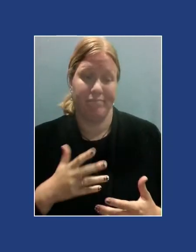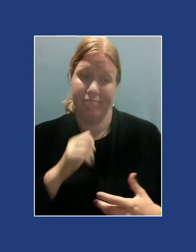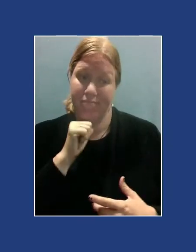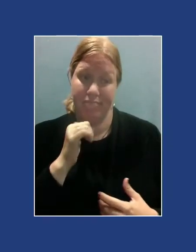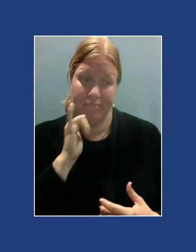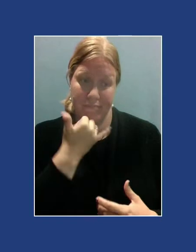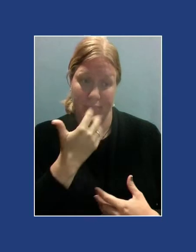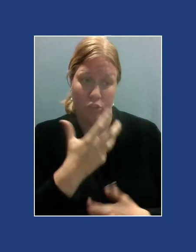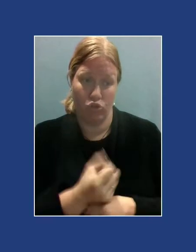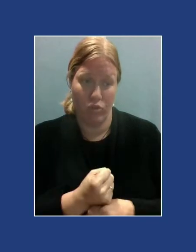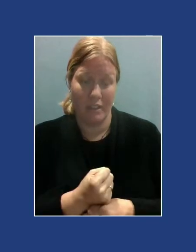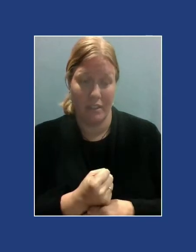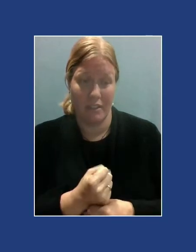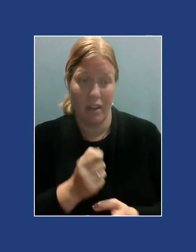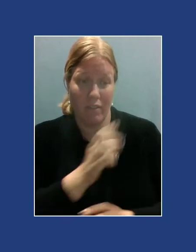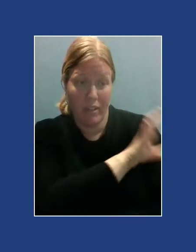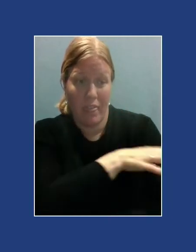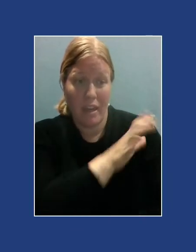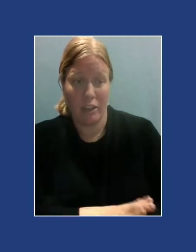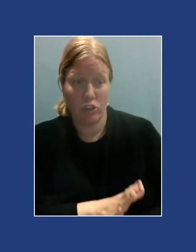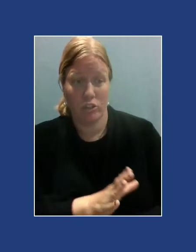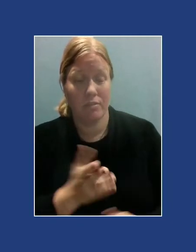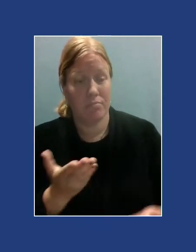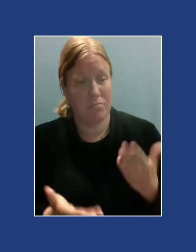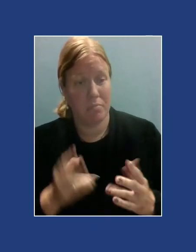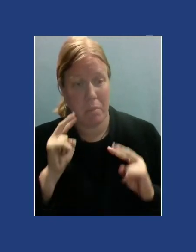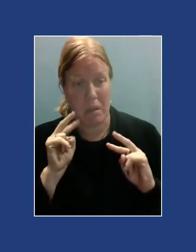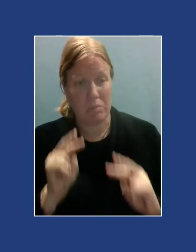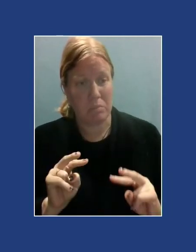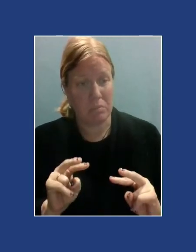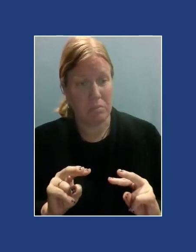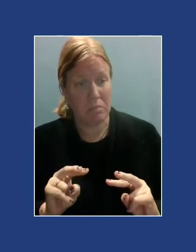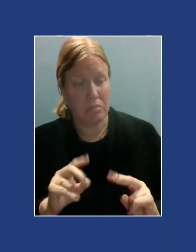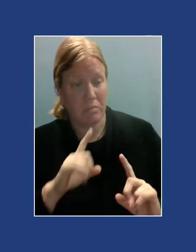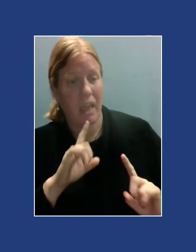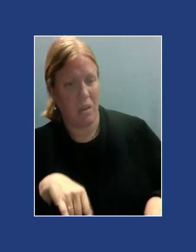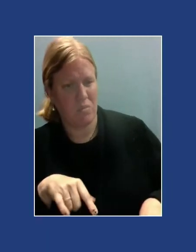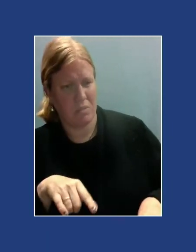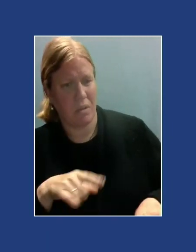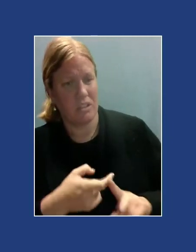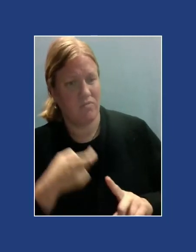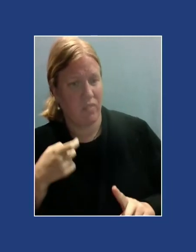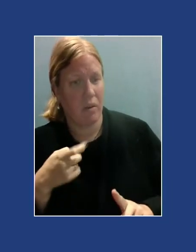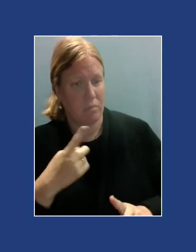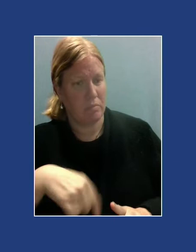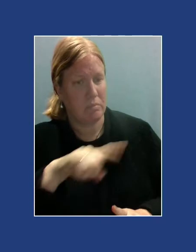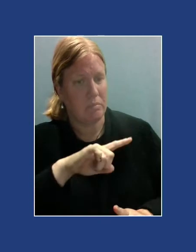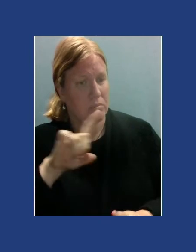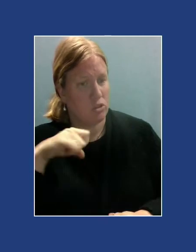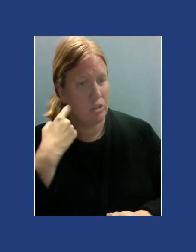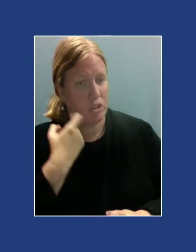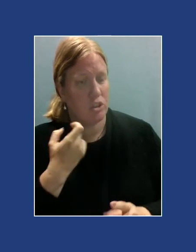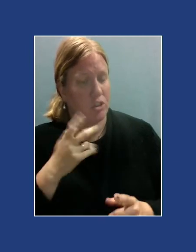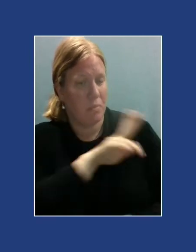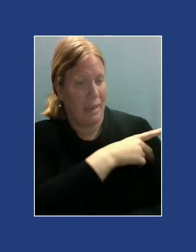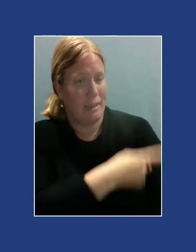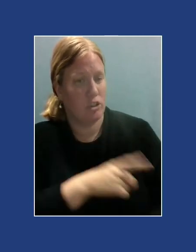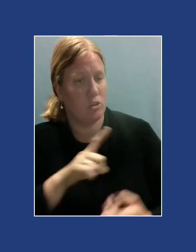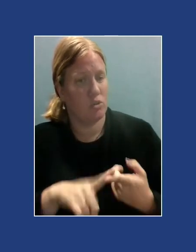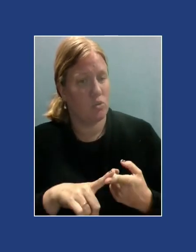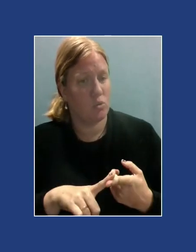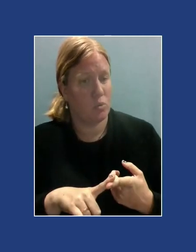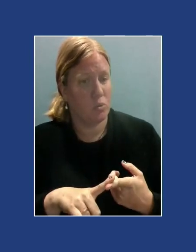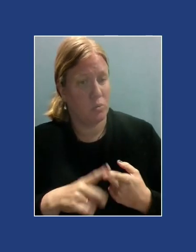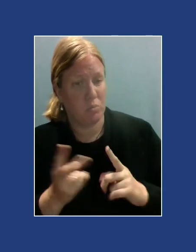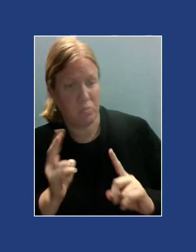first, and clinicians may observe pronounced affective responses by trans and gender diverse patients to perceived